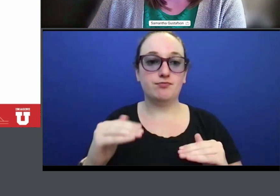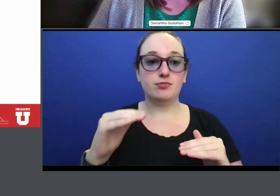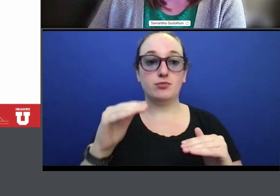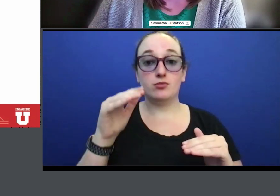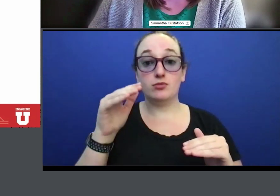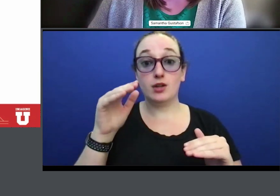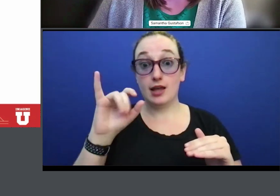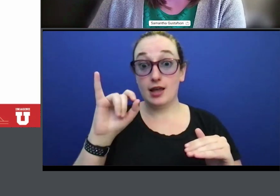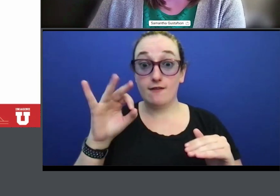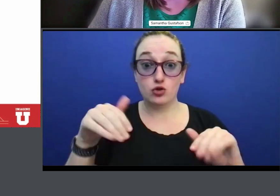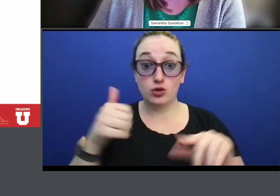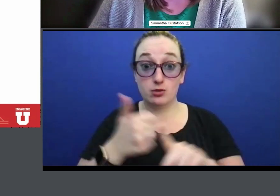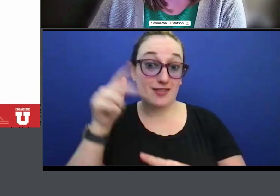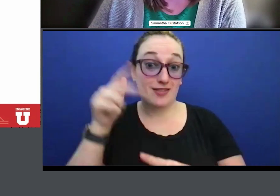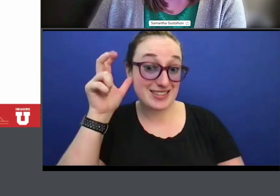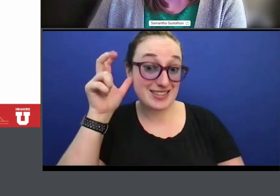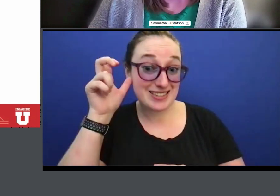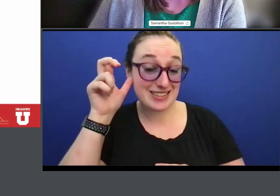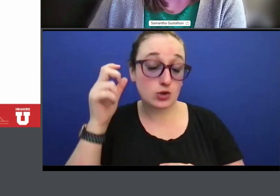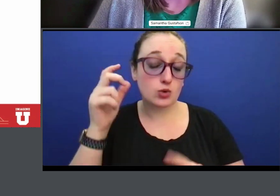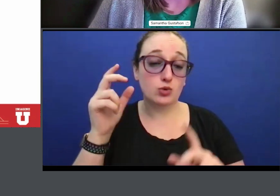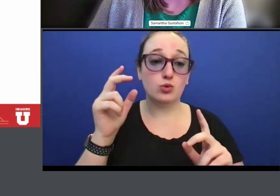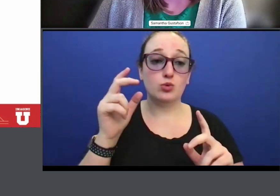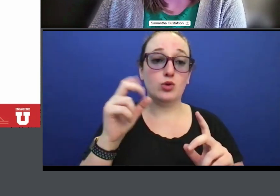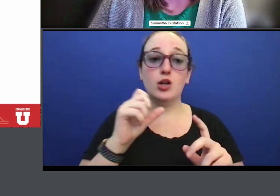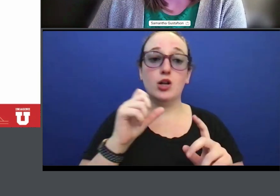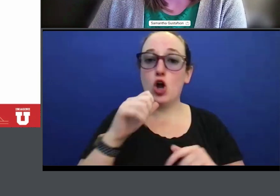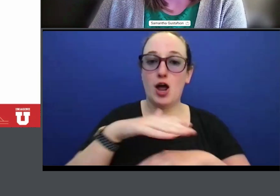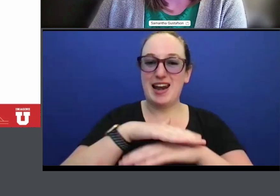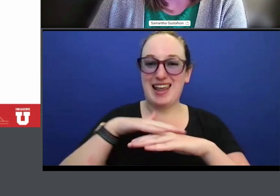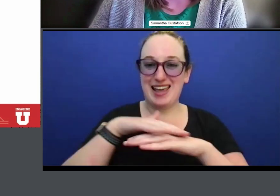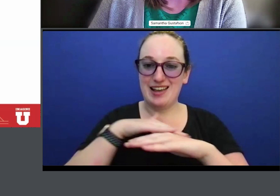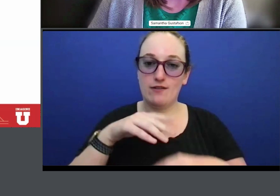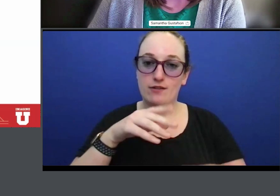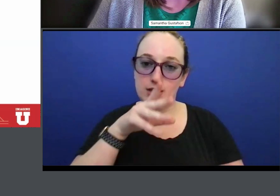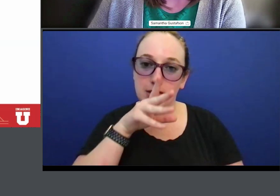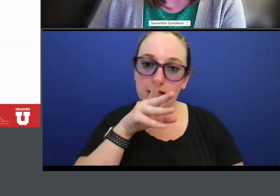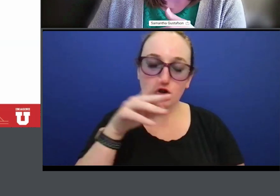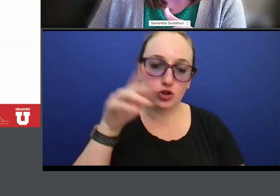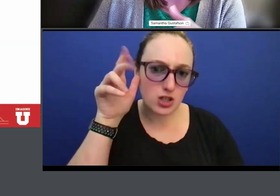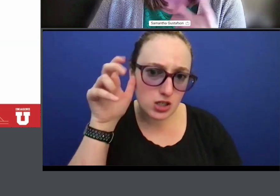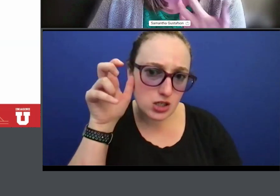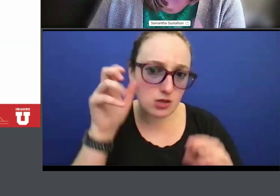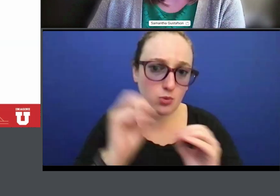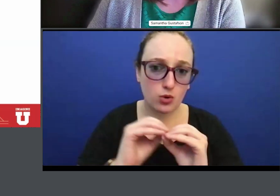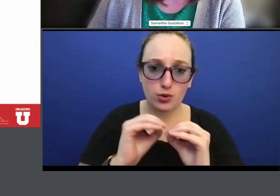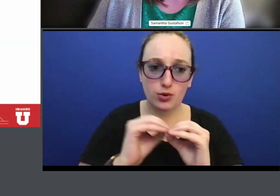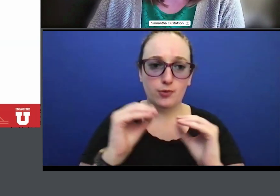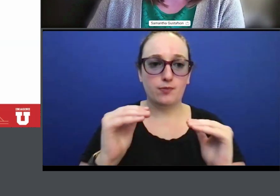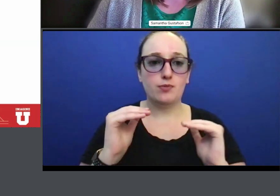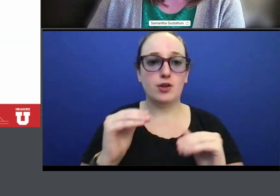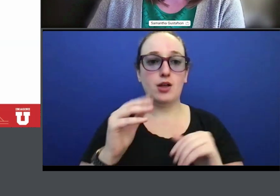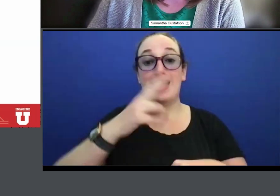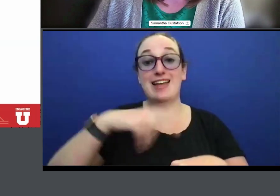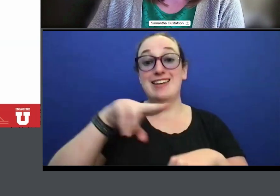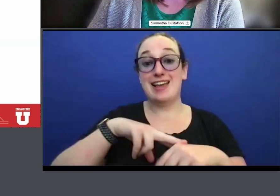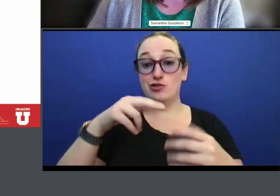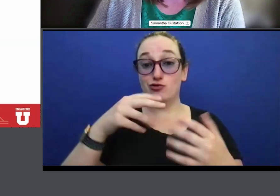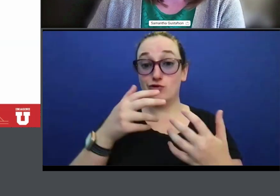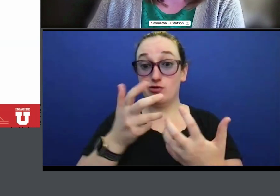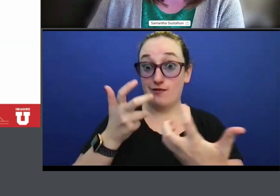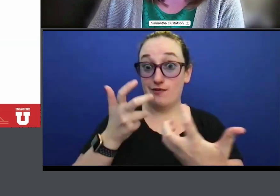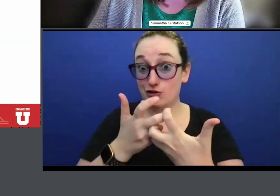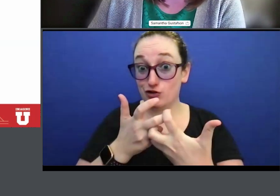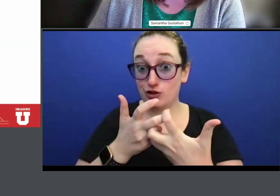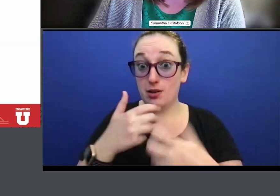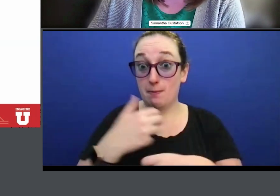to a non-native speech have higher listening effort. The natural modifications made by teachers in